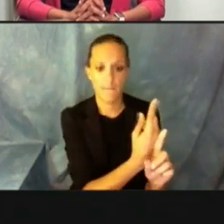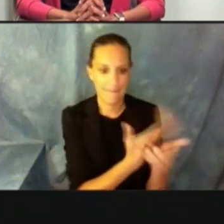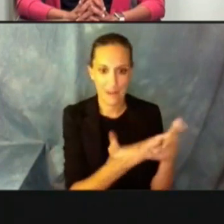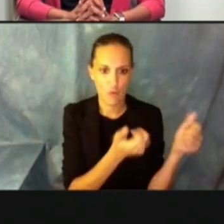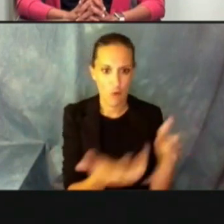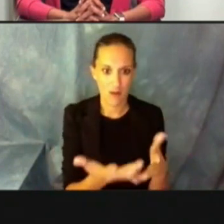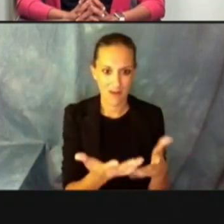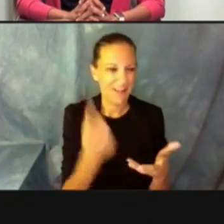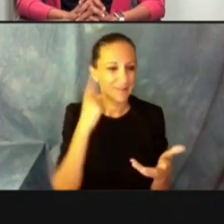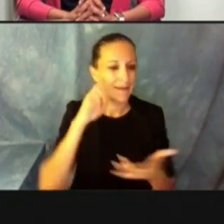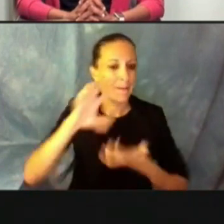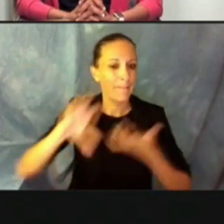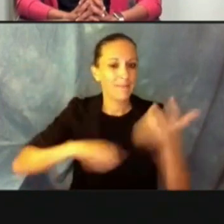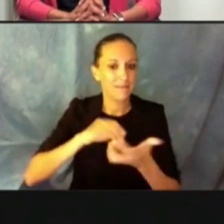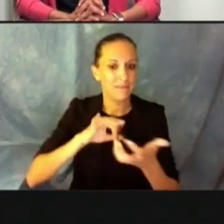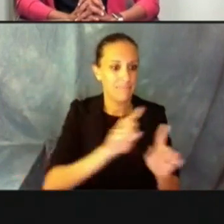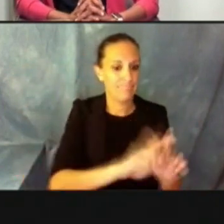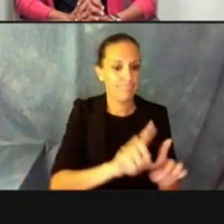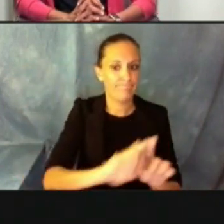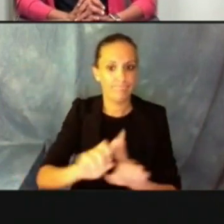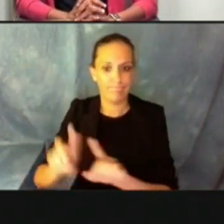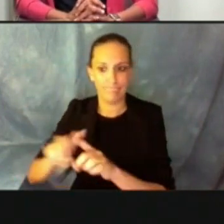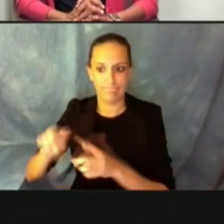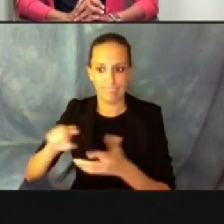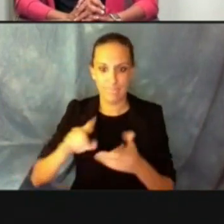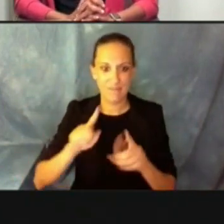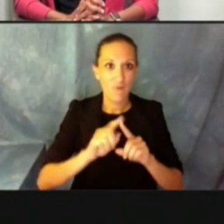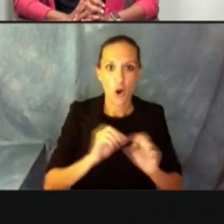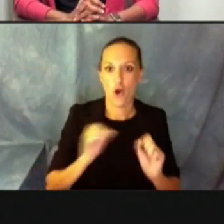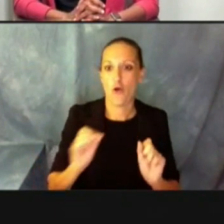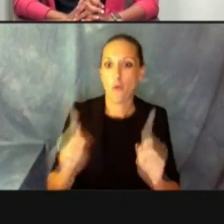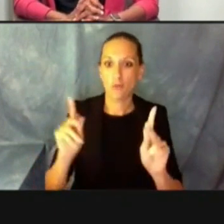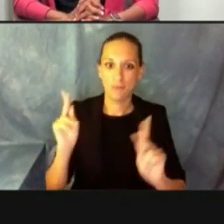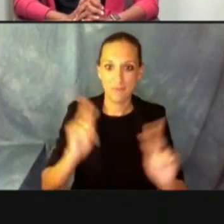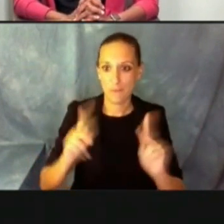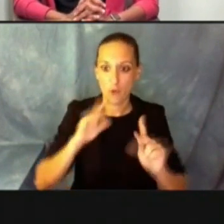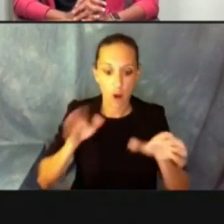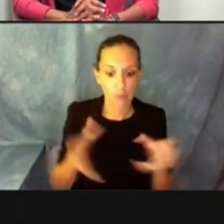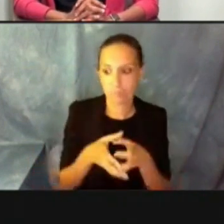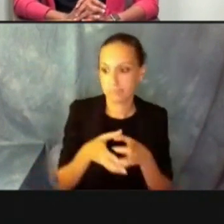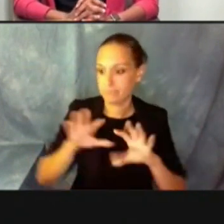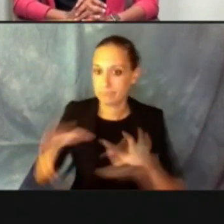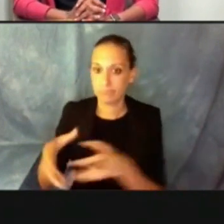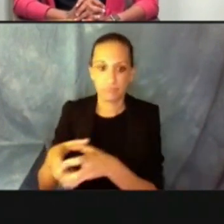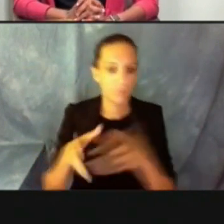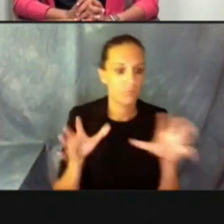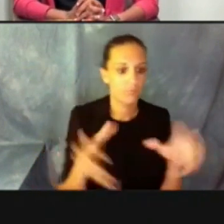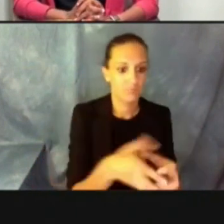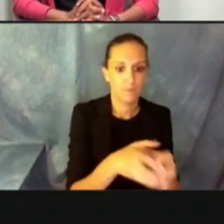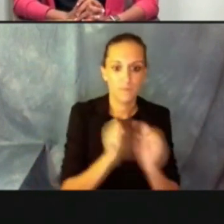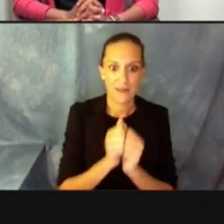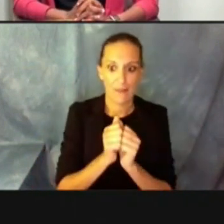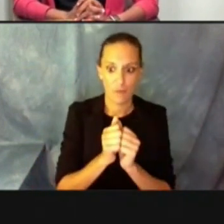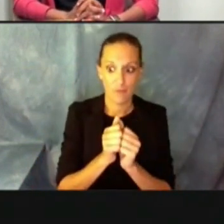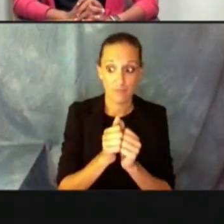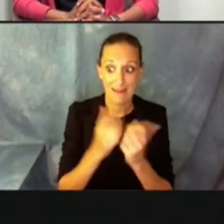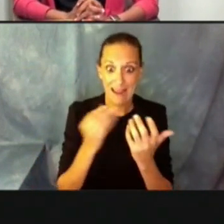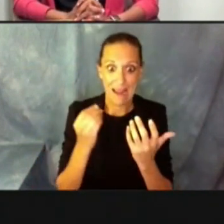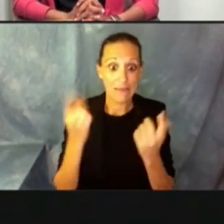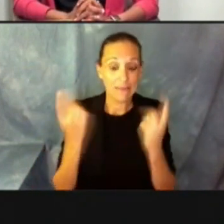a culmination of all of those opportunities where people are gathering together and someone